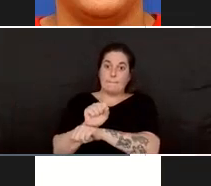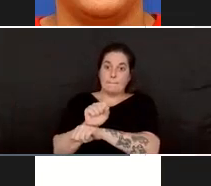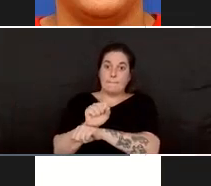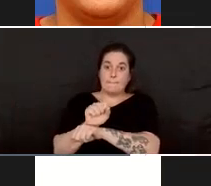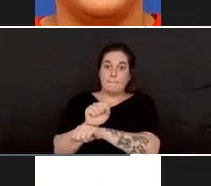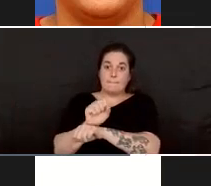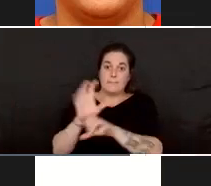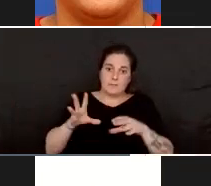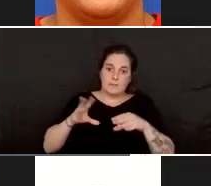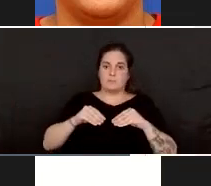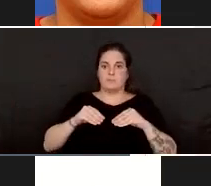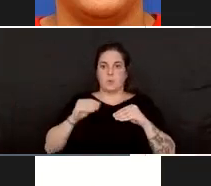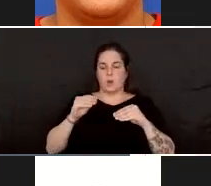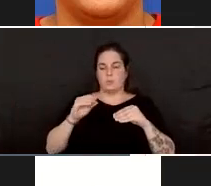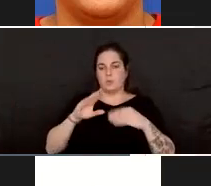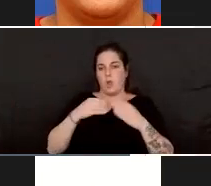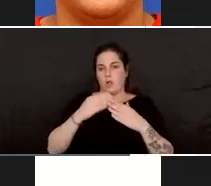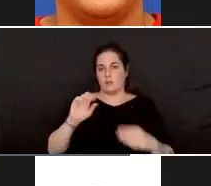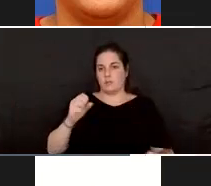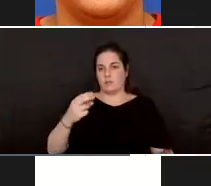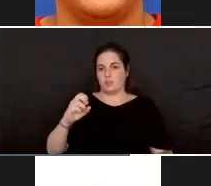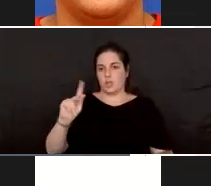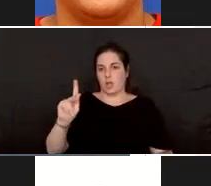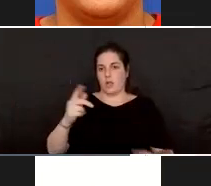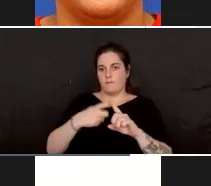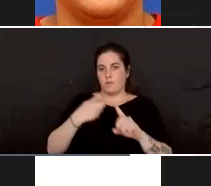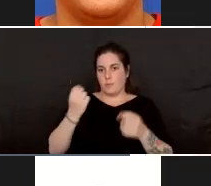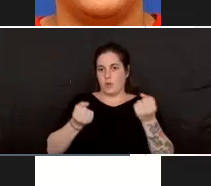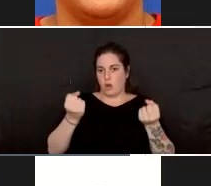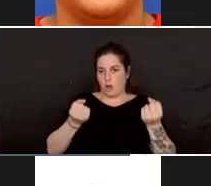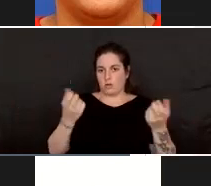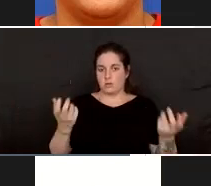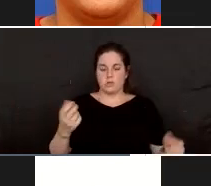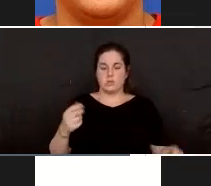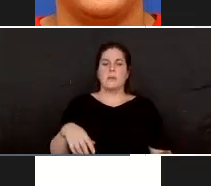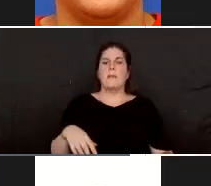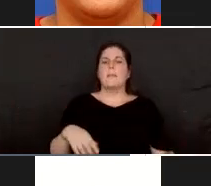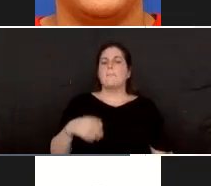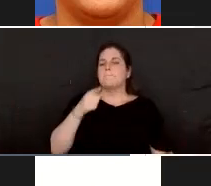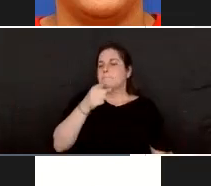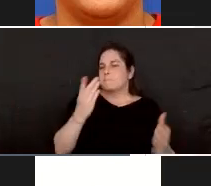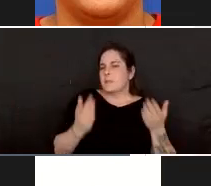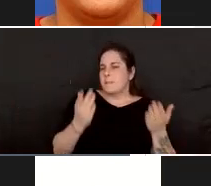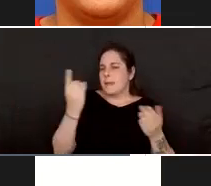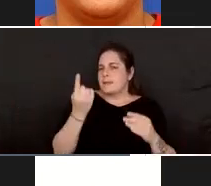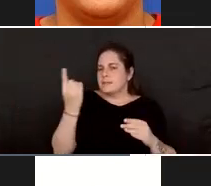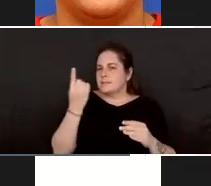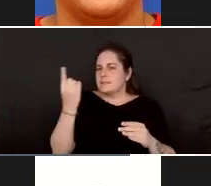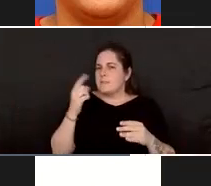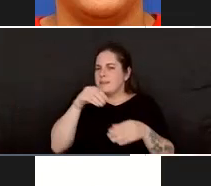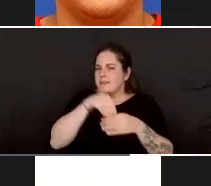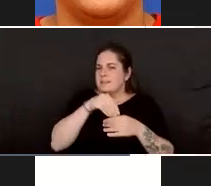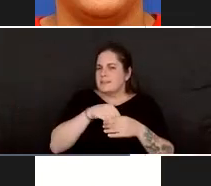Now, there's one thing about this formula that maybe didn't catch your eye right away that I want to explain to